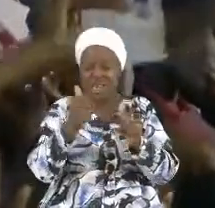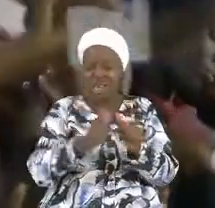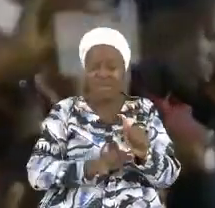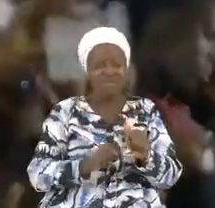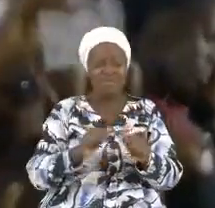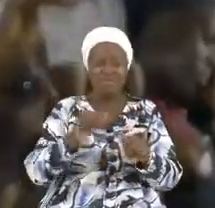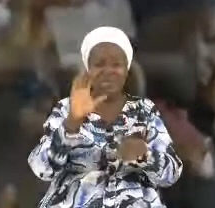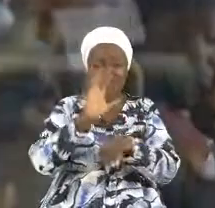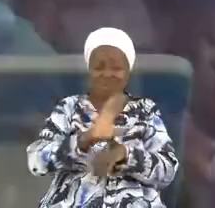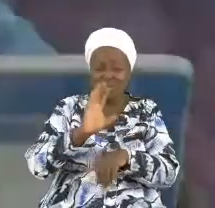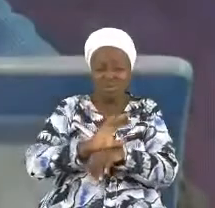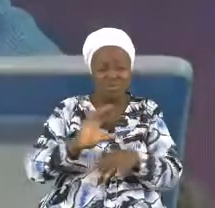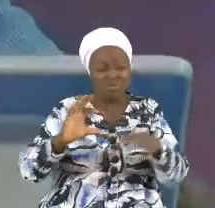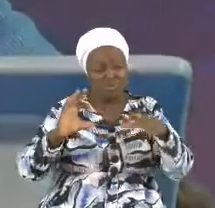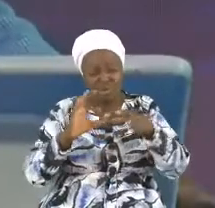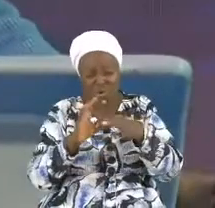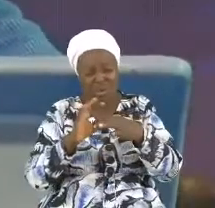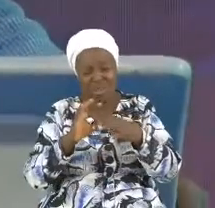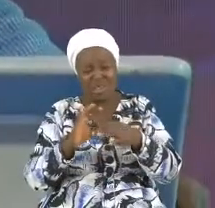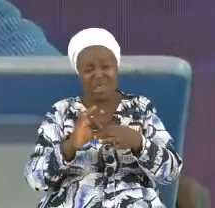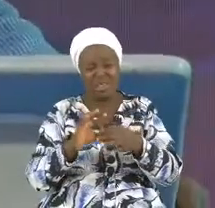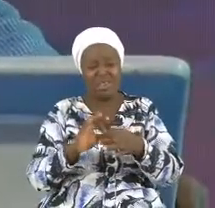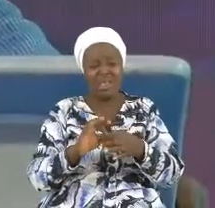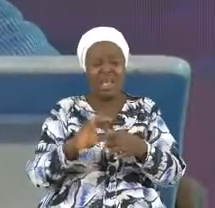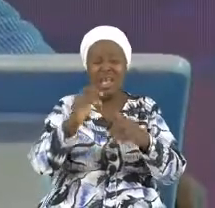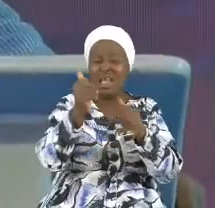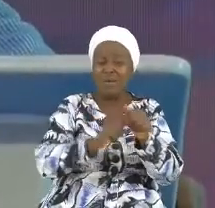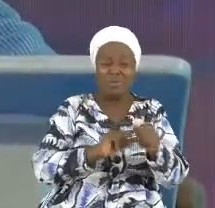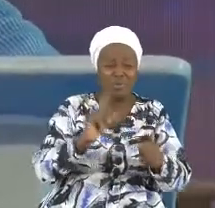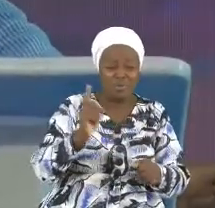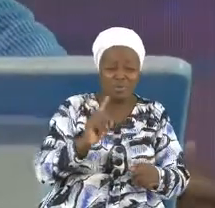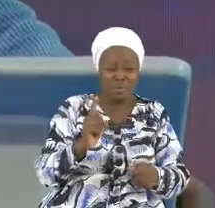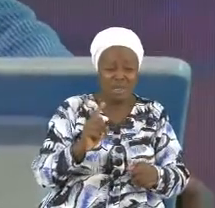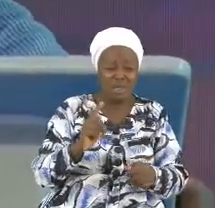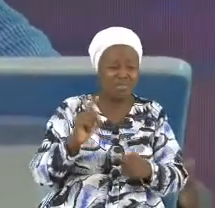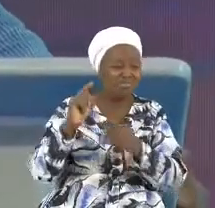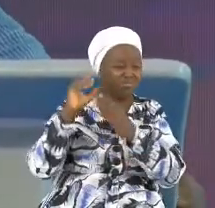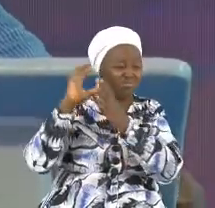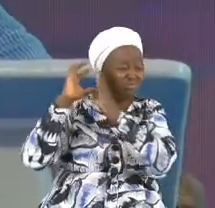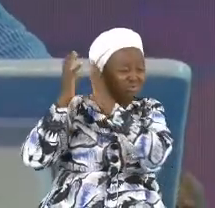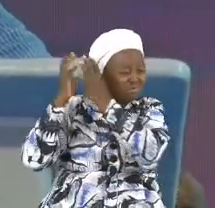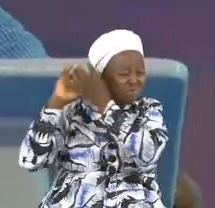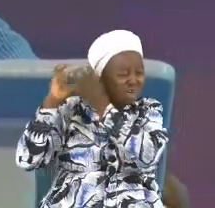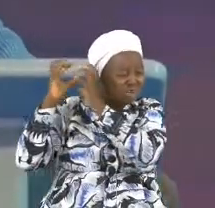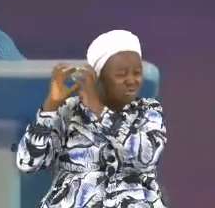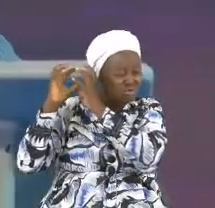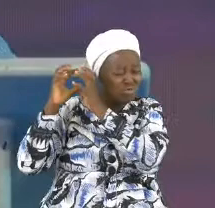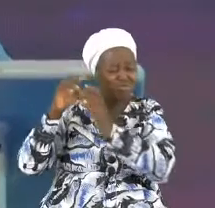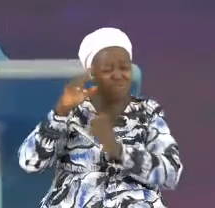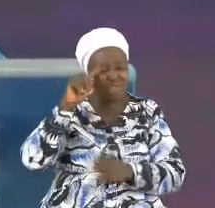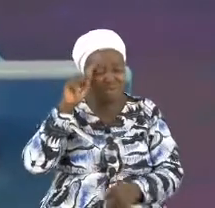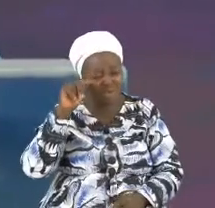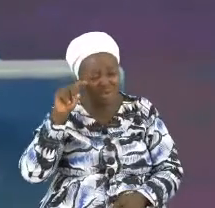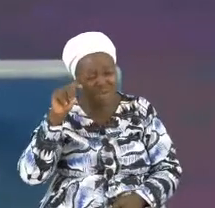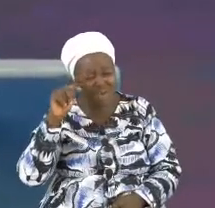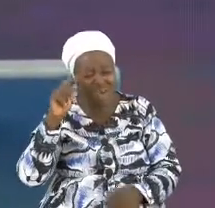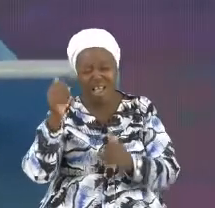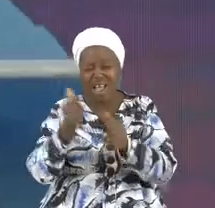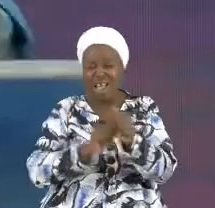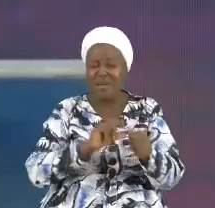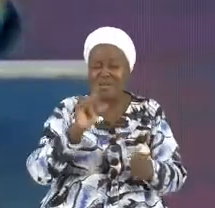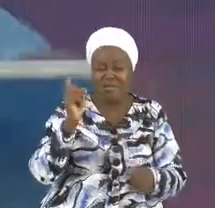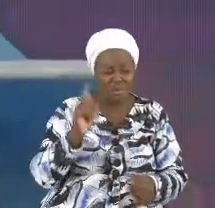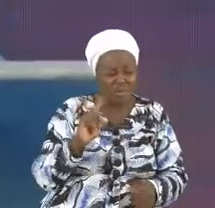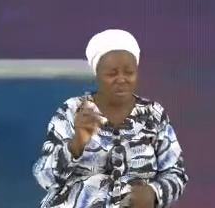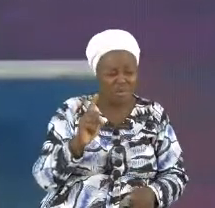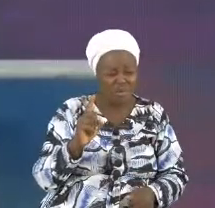connected, everywhere over the radio, over the television, everywhere on